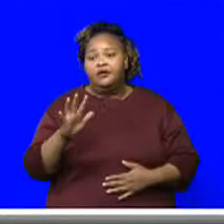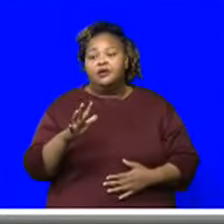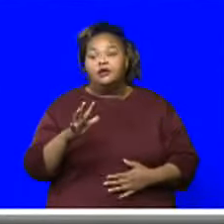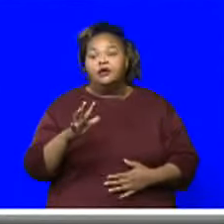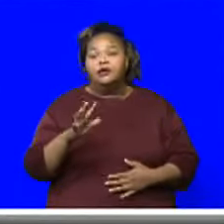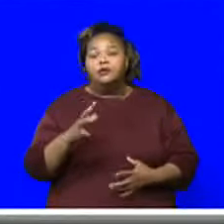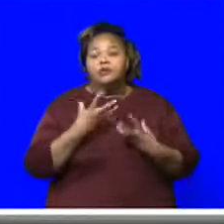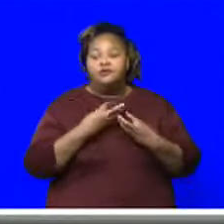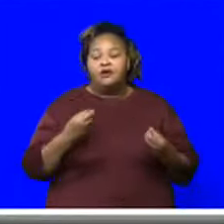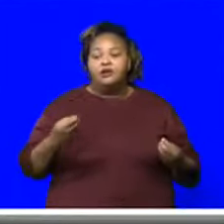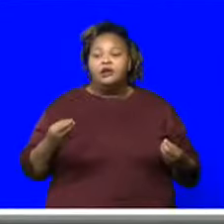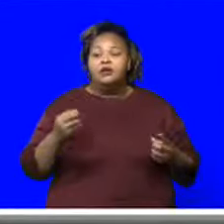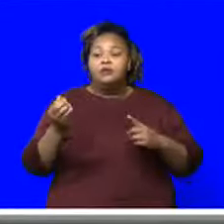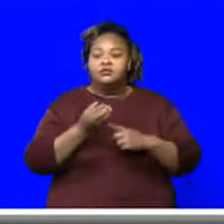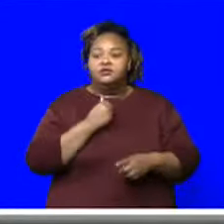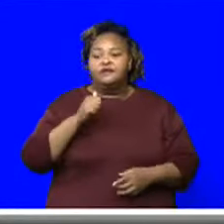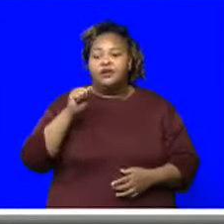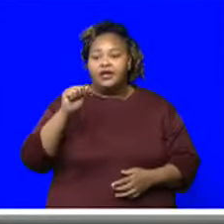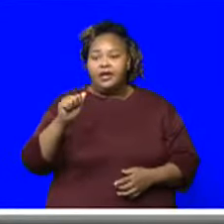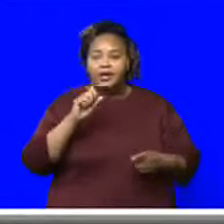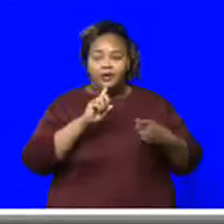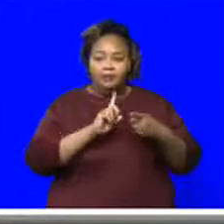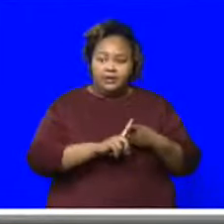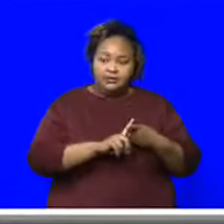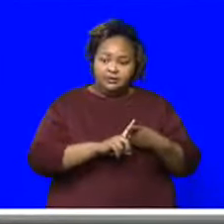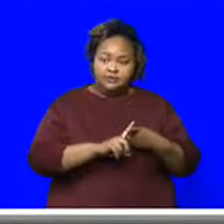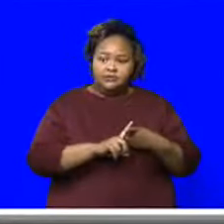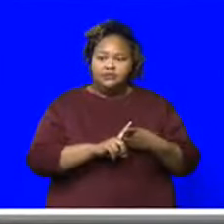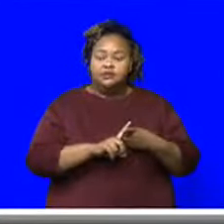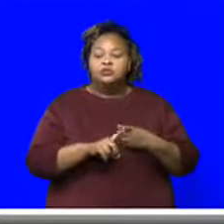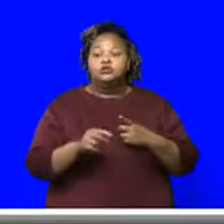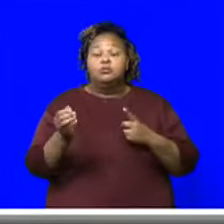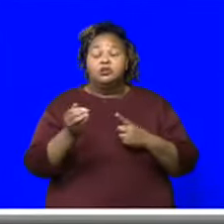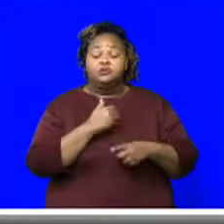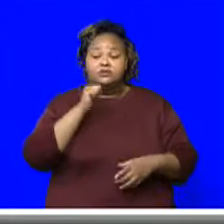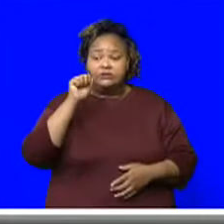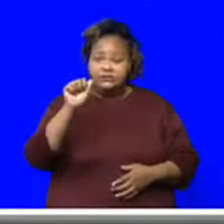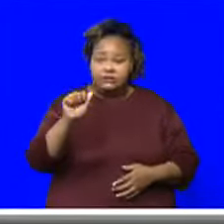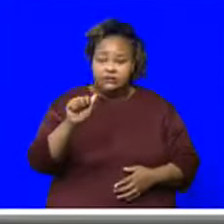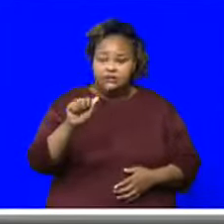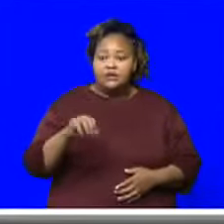A+, who attained 6 A+,